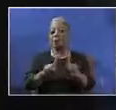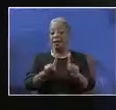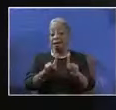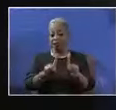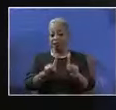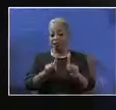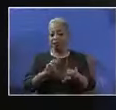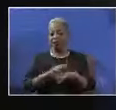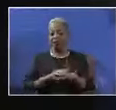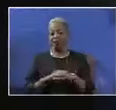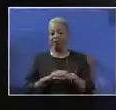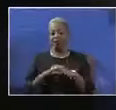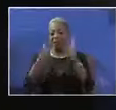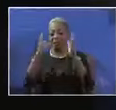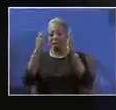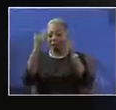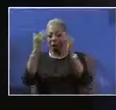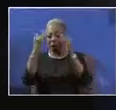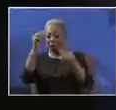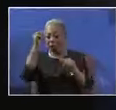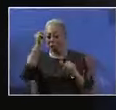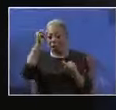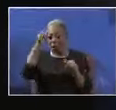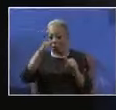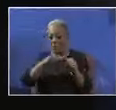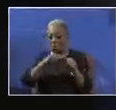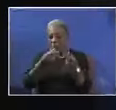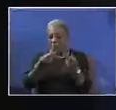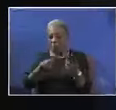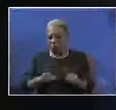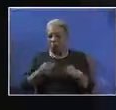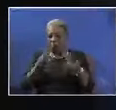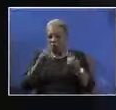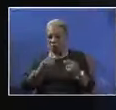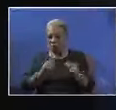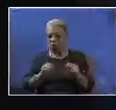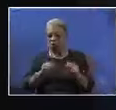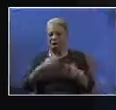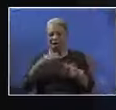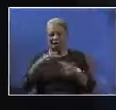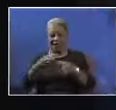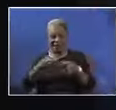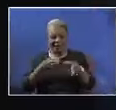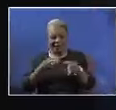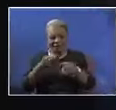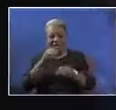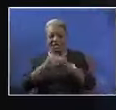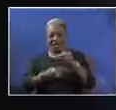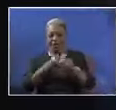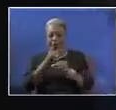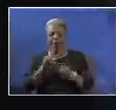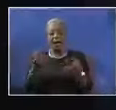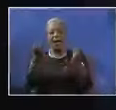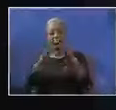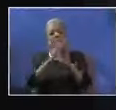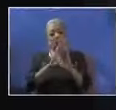And I hope you can remember this when you're trying to explain how we have human freedom, but God is in